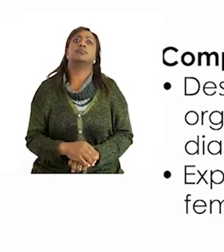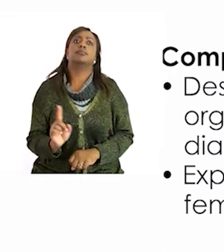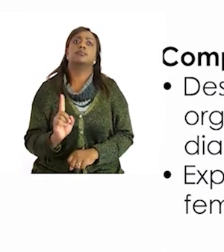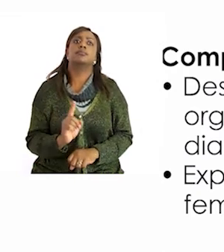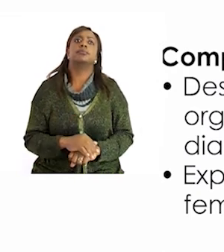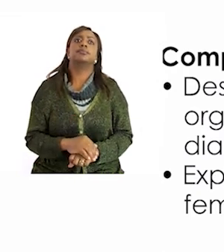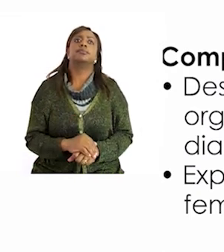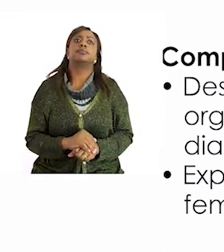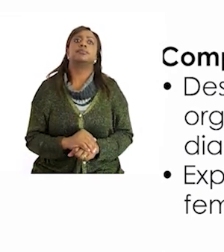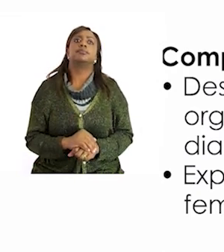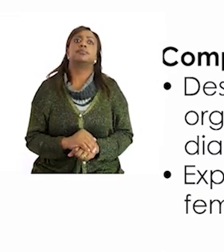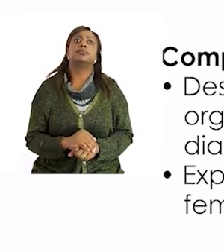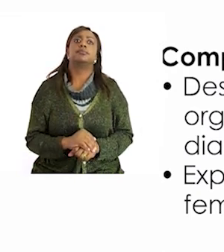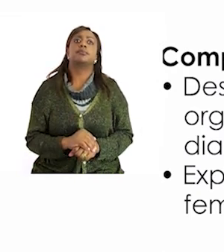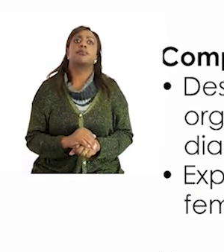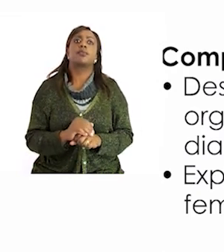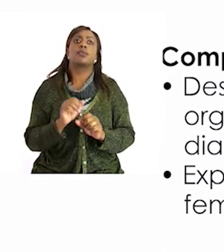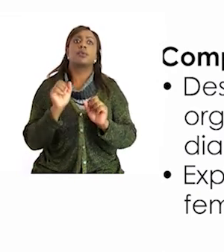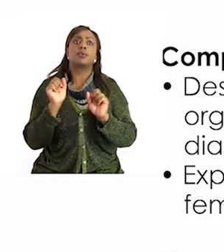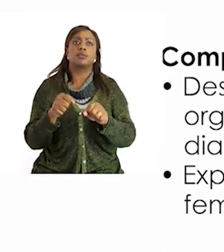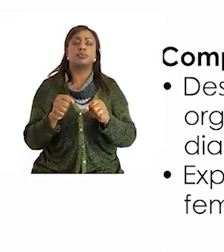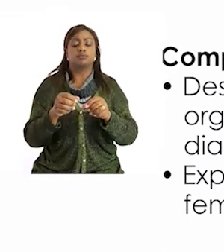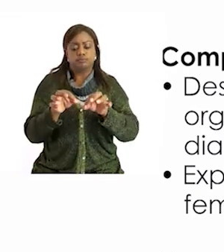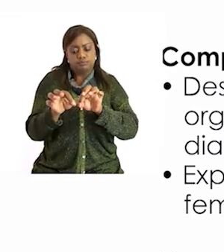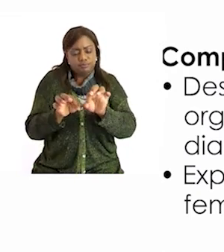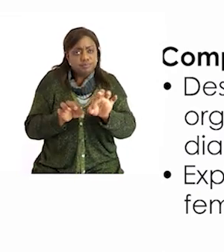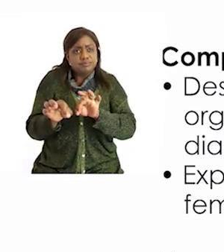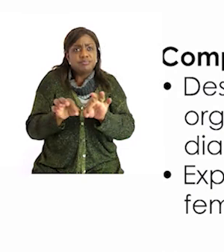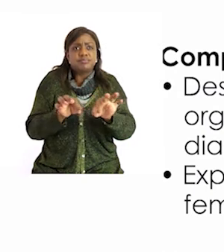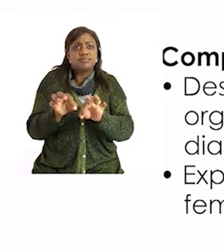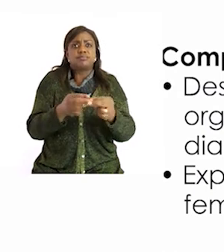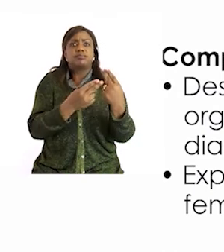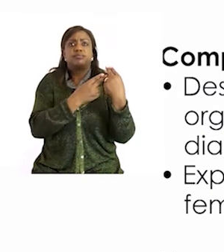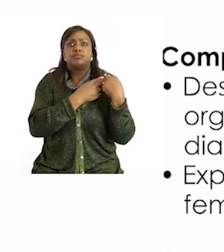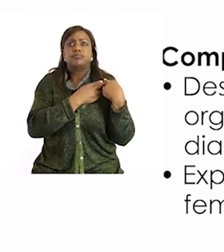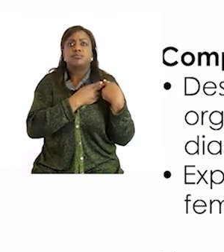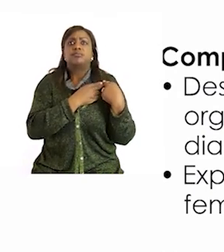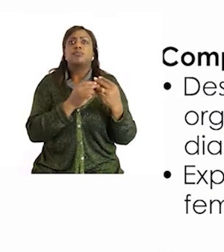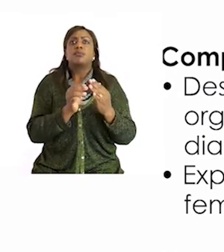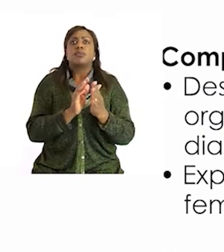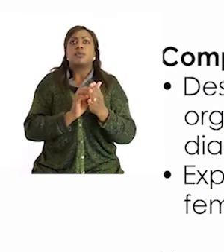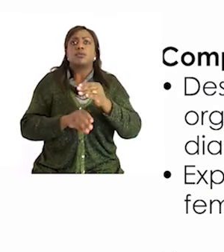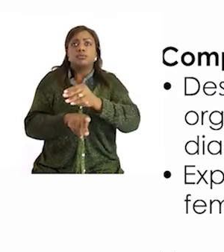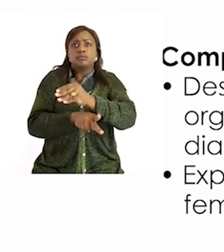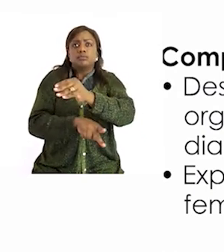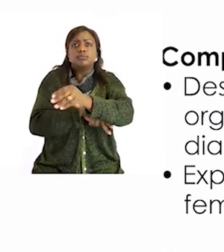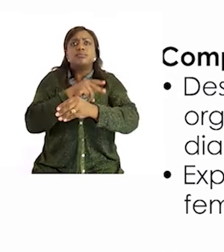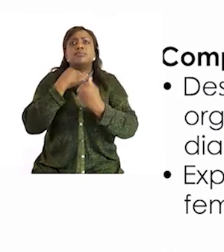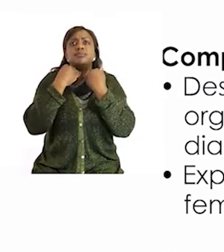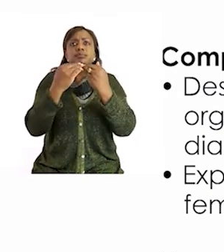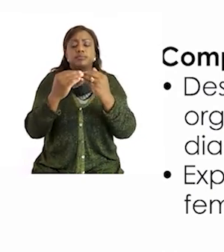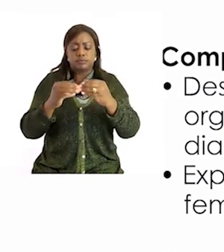from given diagrams. You should also be able to explain the role of the basic structures of male and